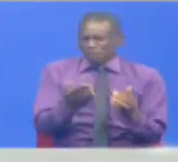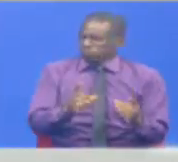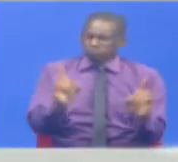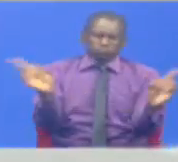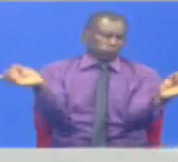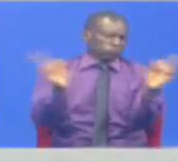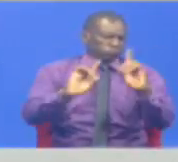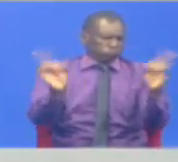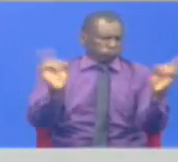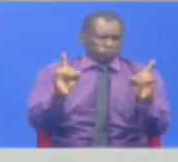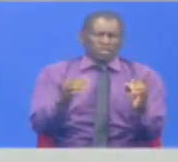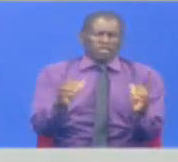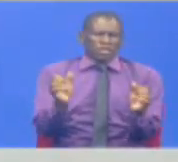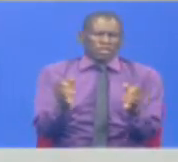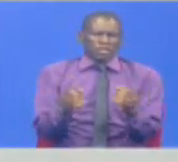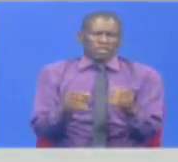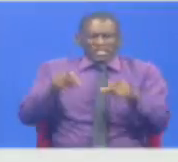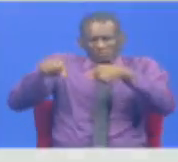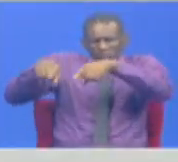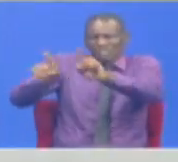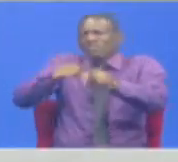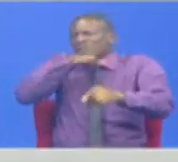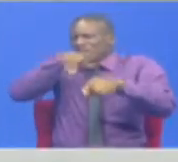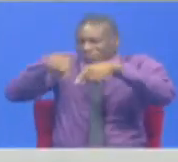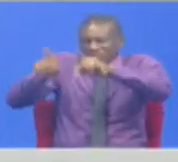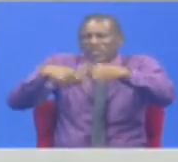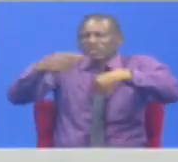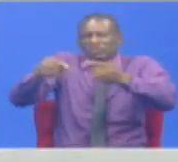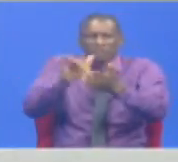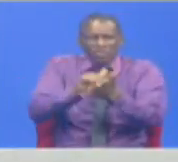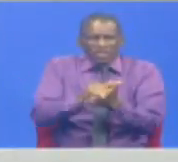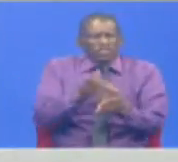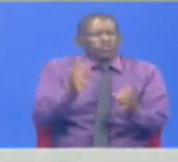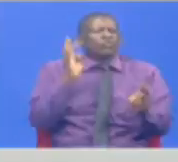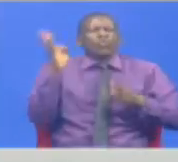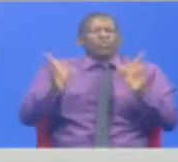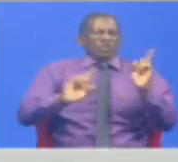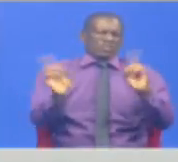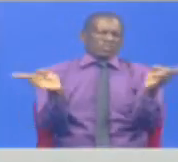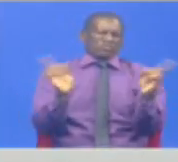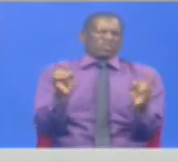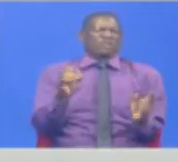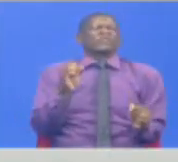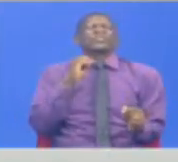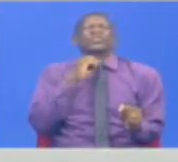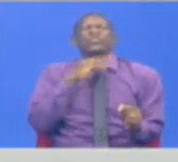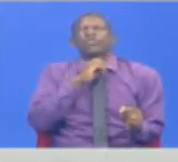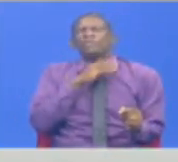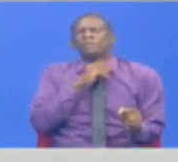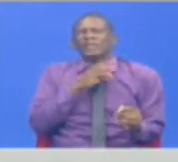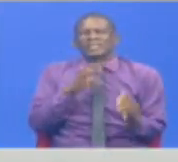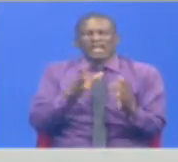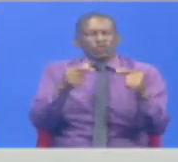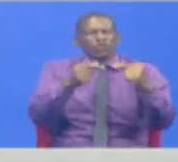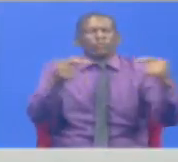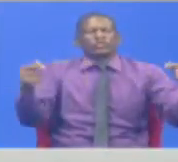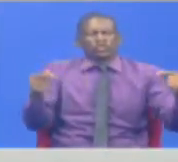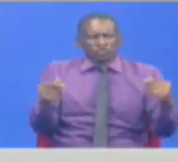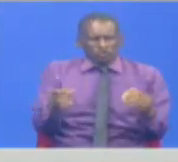quote. Yeah, naweza kuendelea na hiyo. Na nyinyi msikuwe na wasiwasi na hii makelele yote na upinzani na